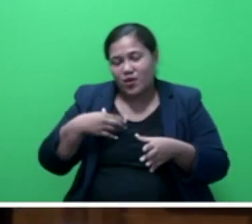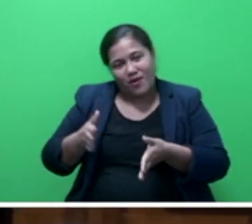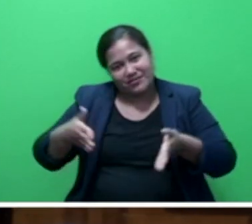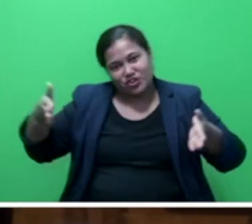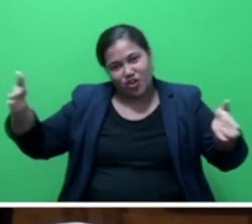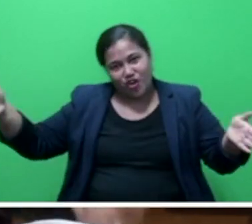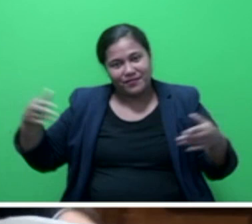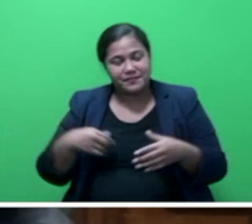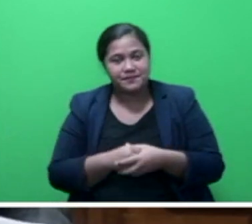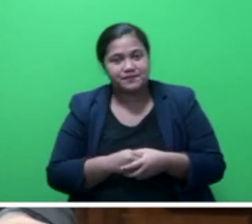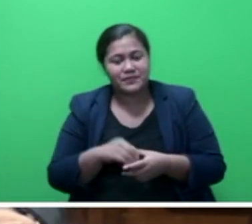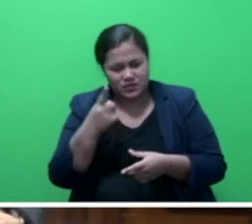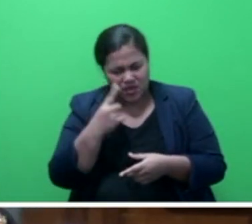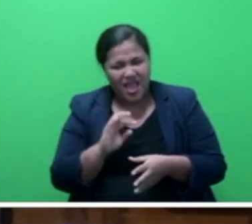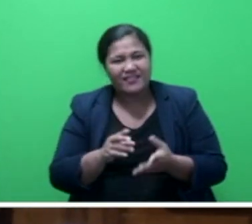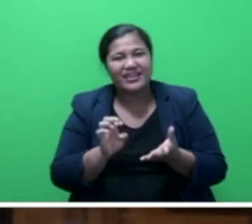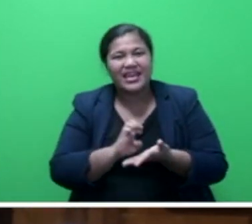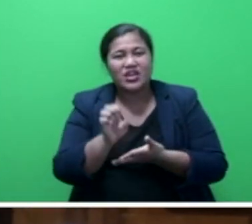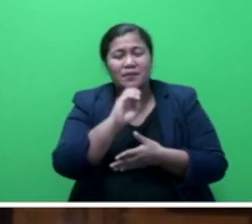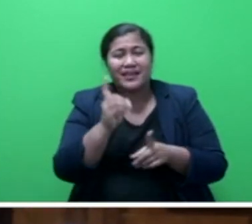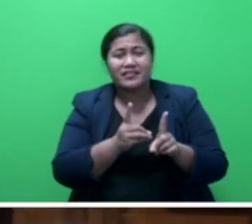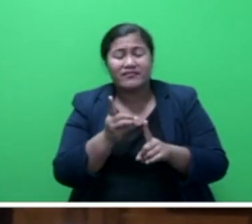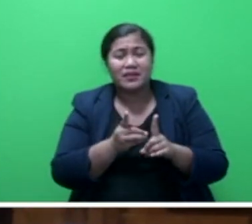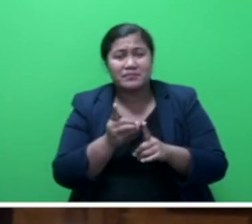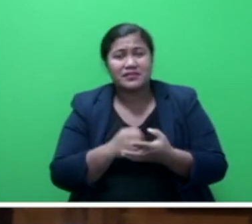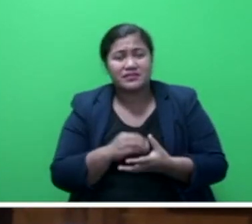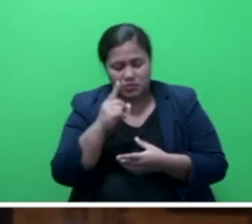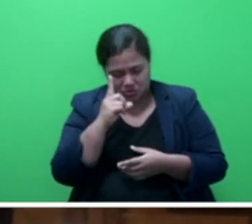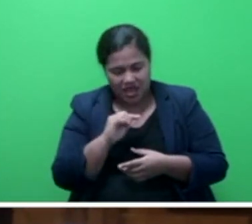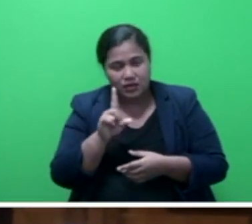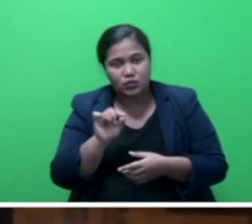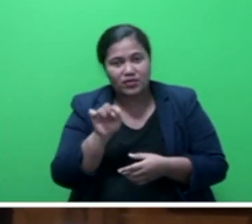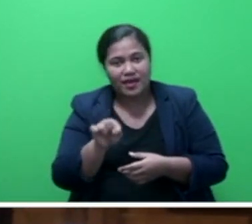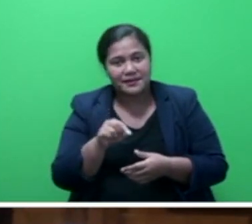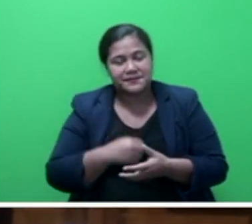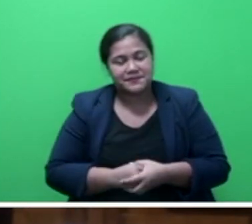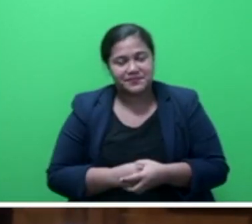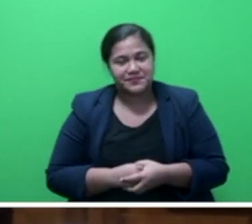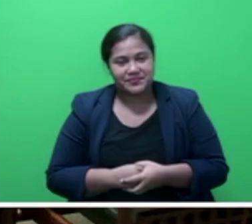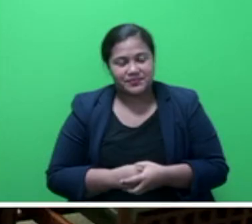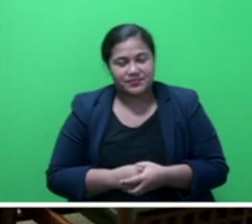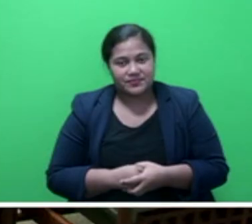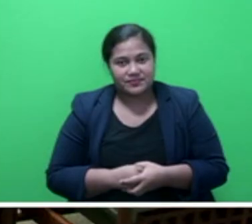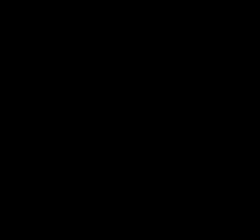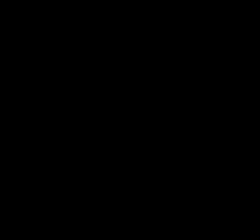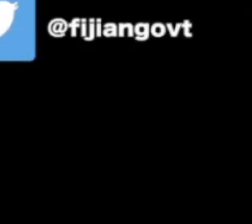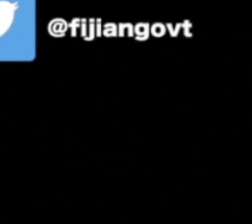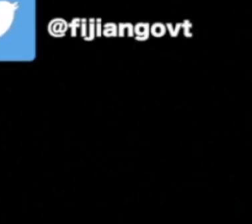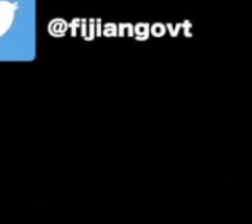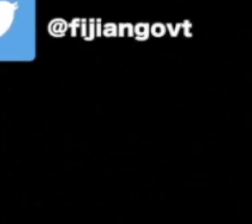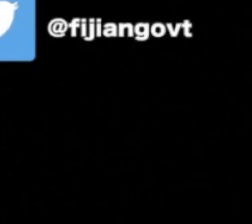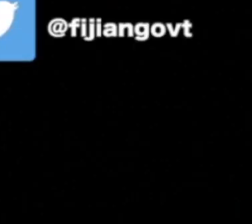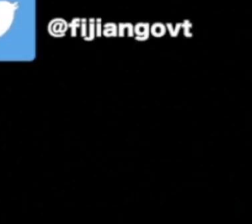Economic and Climate Resilience Development Policy operation. So we have the capacity to do so. Thank you. Thank you.